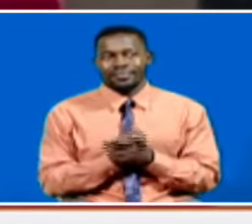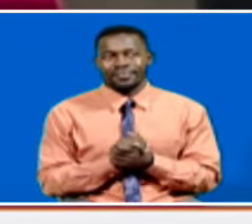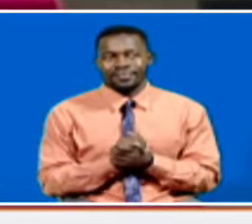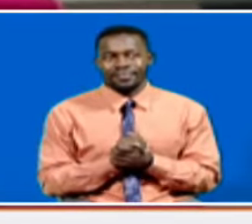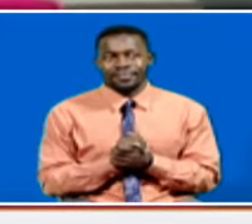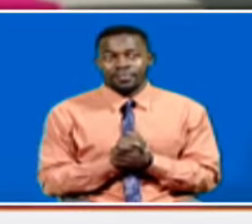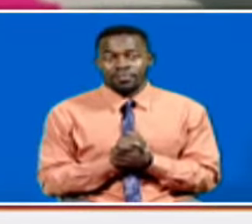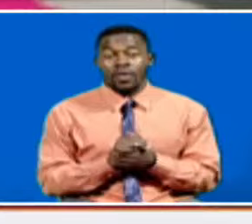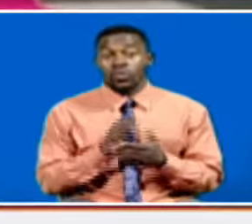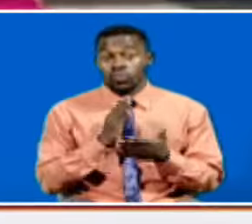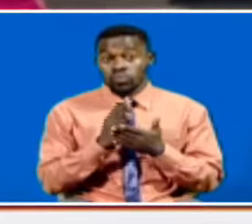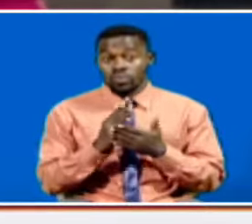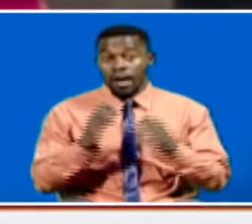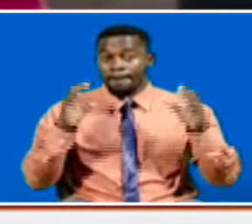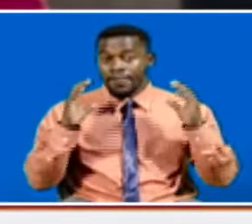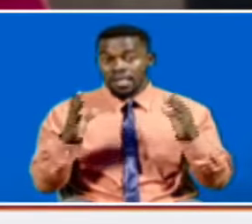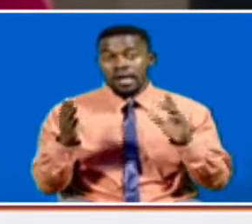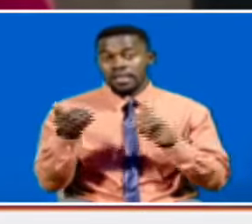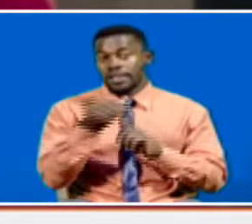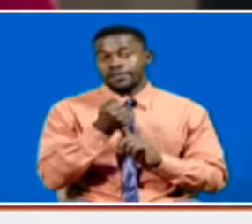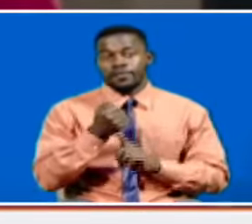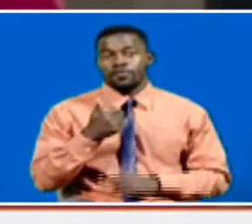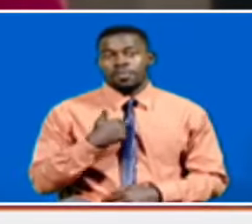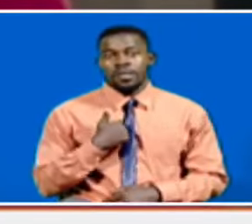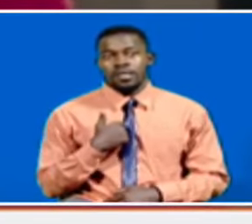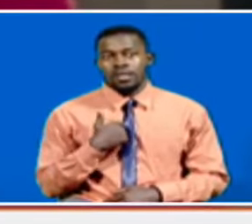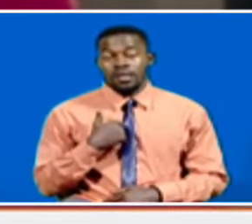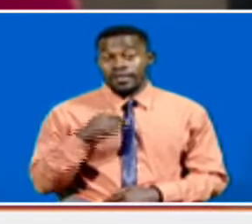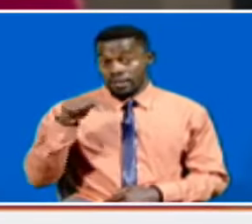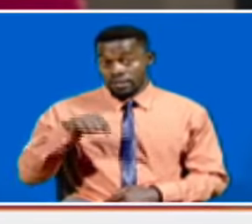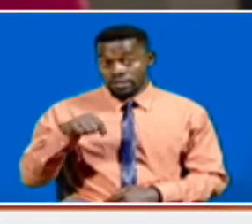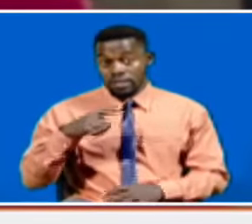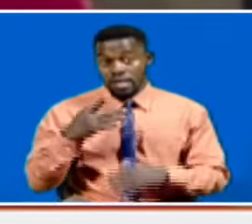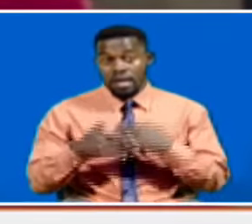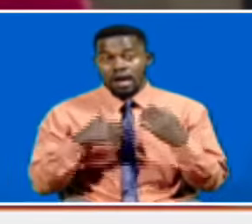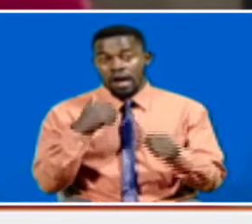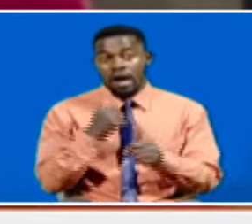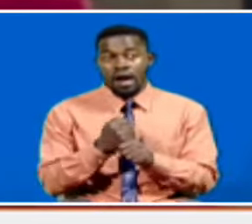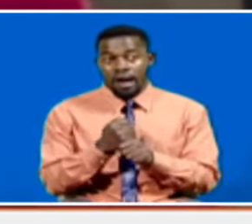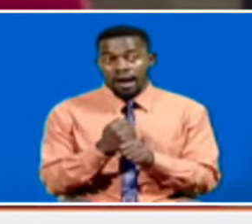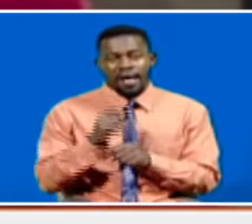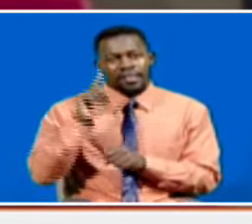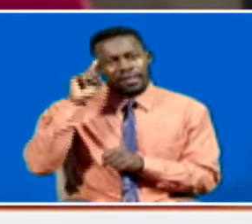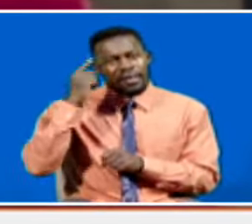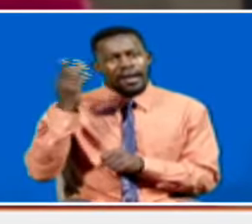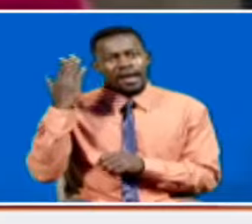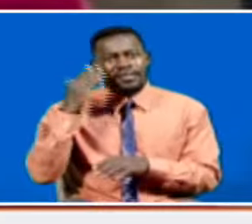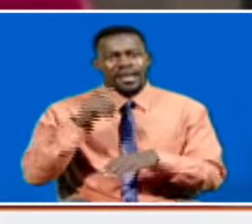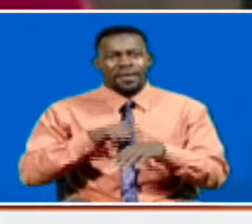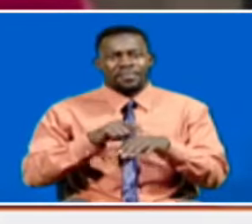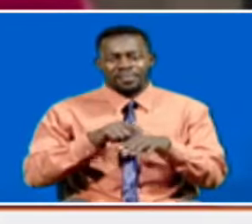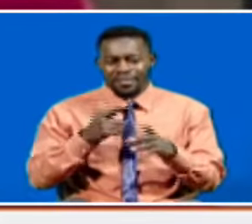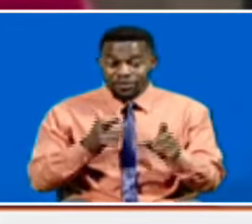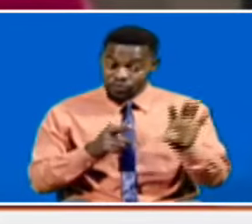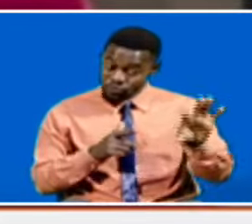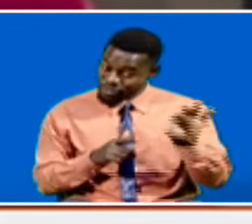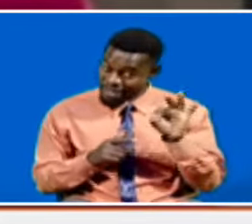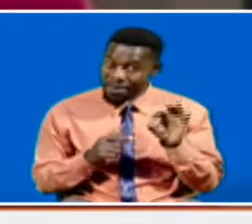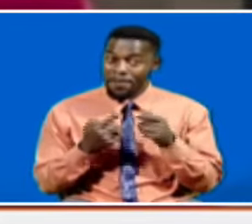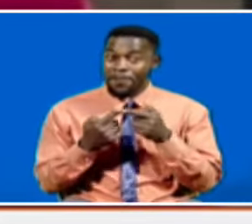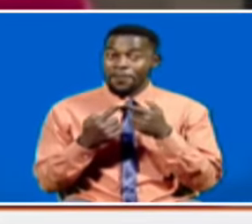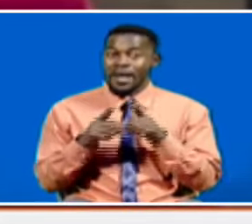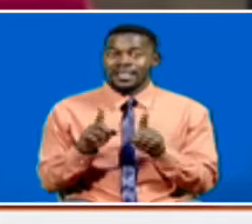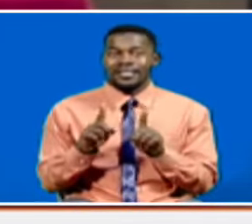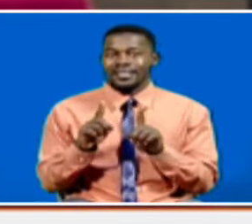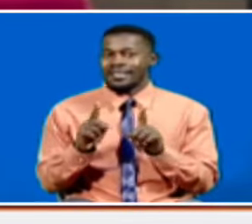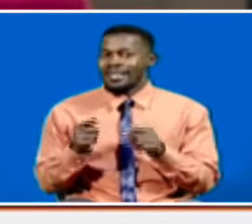big achievement to me in this year. I think last year I was the nominee, but I was not in top three. But